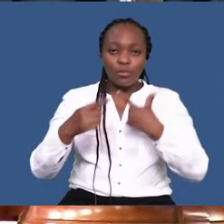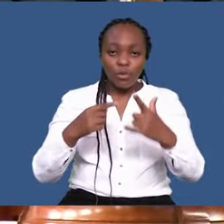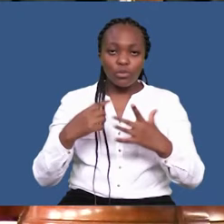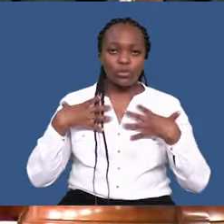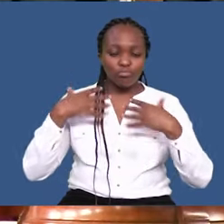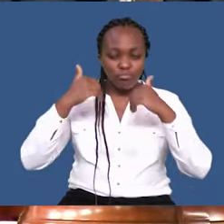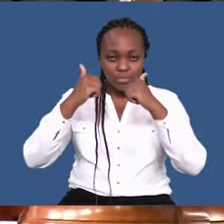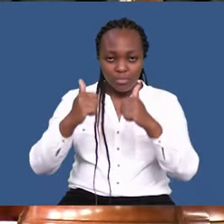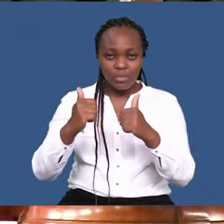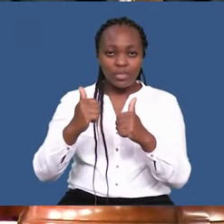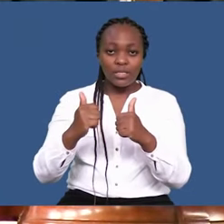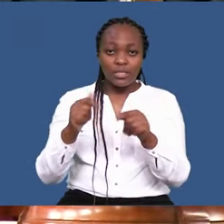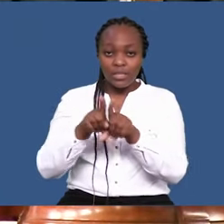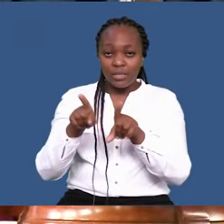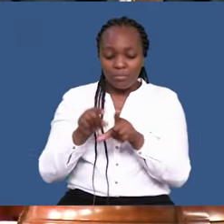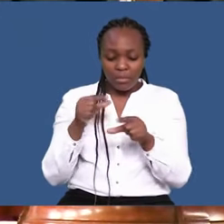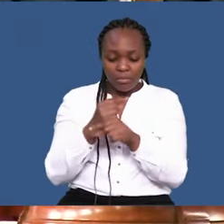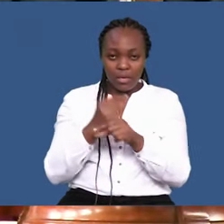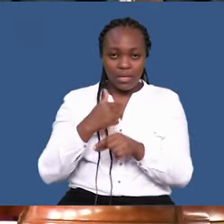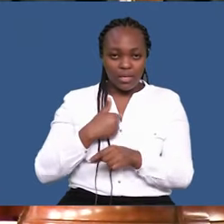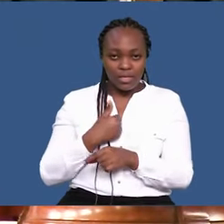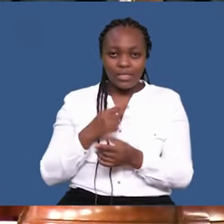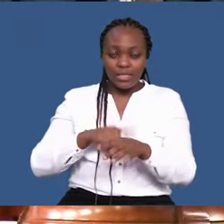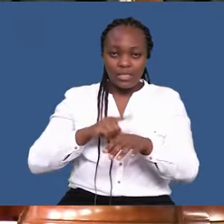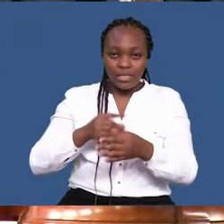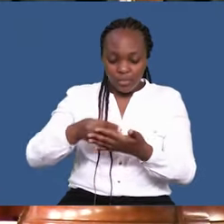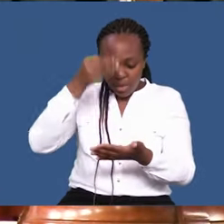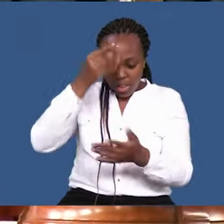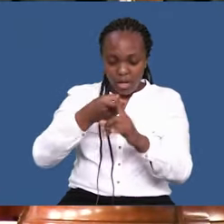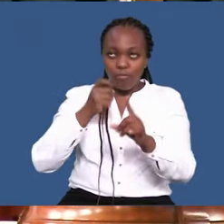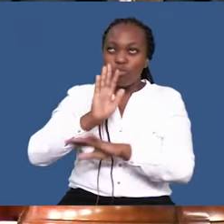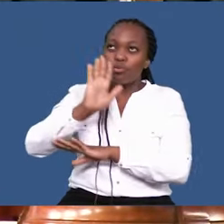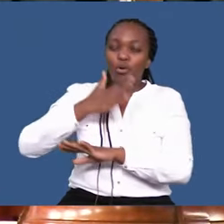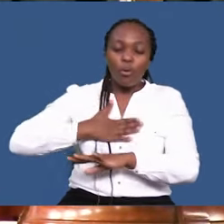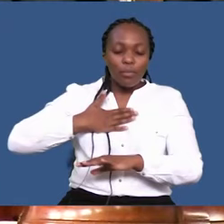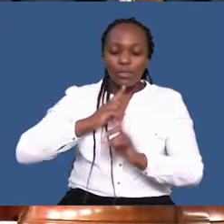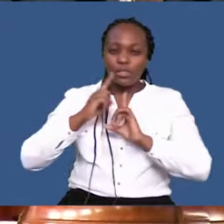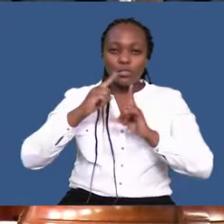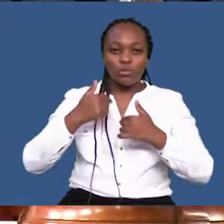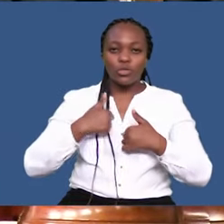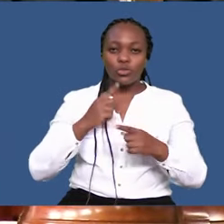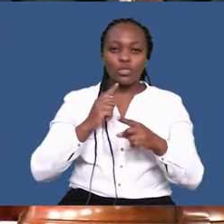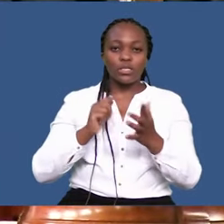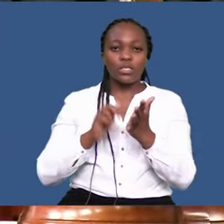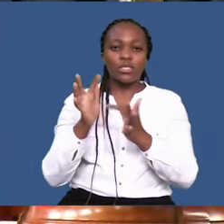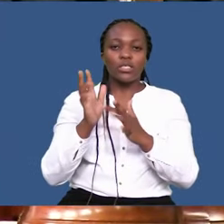us. As we learn from your word, may you speak to us. In Jesus' name we